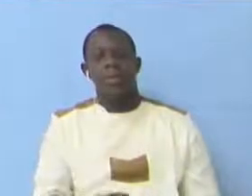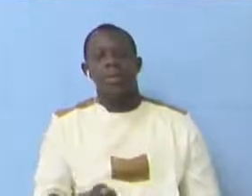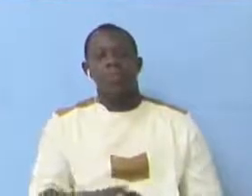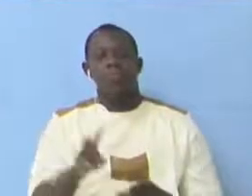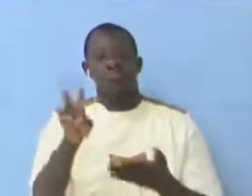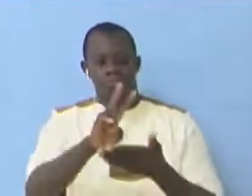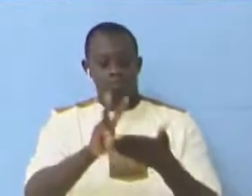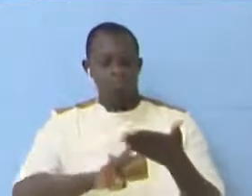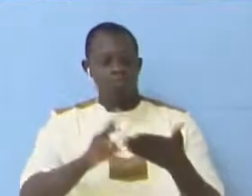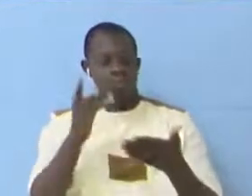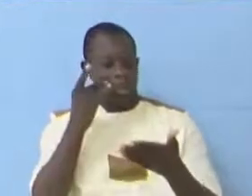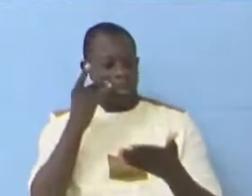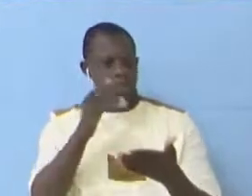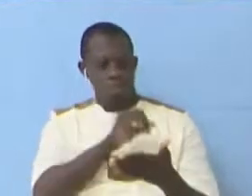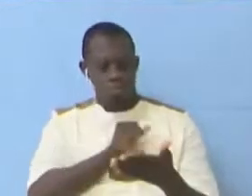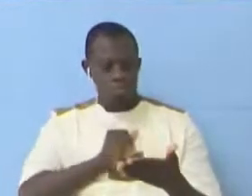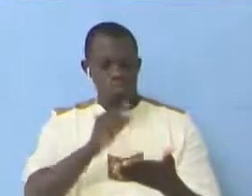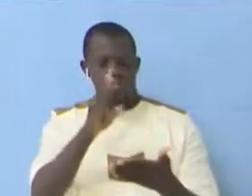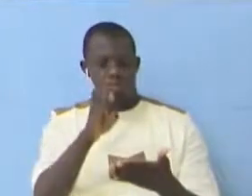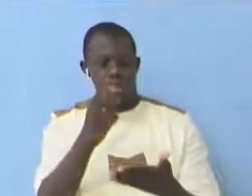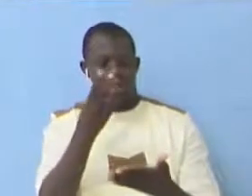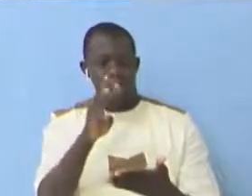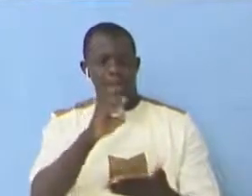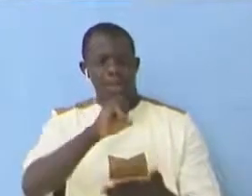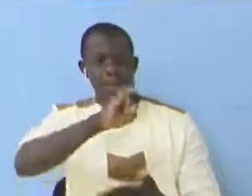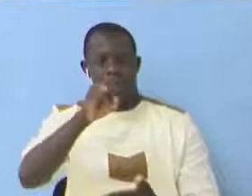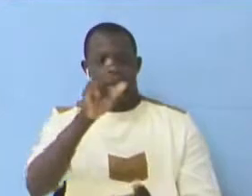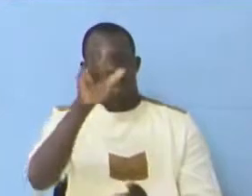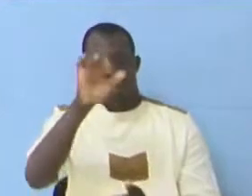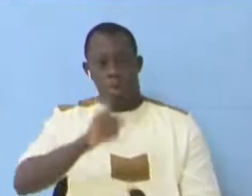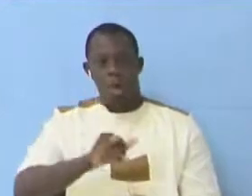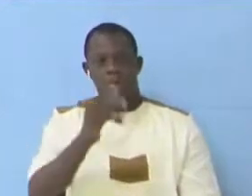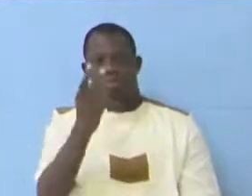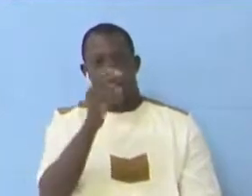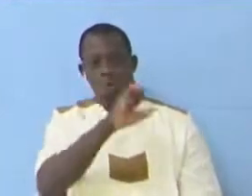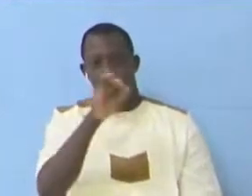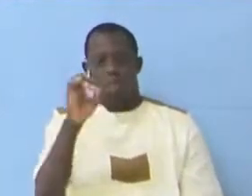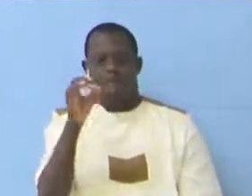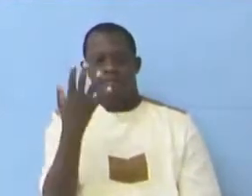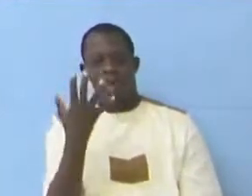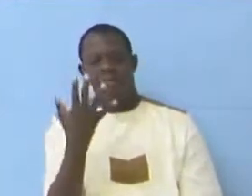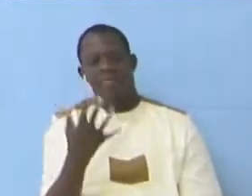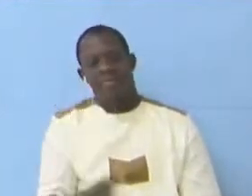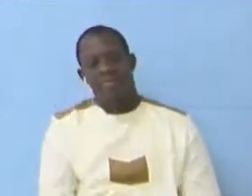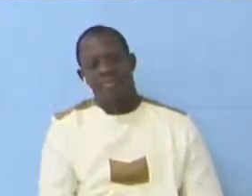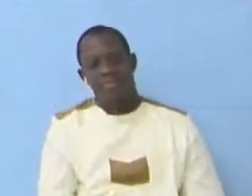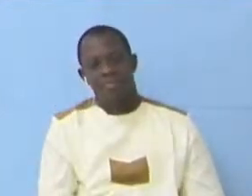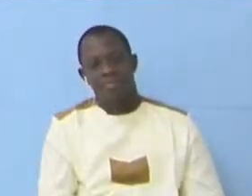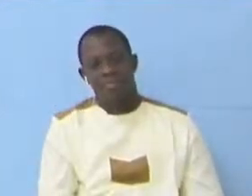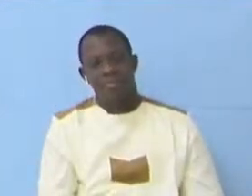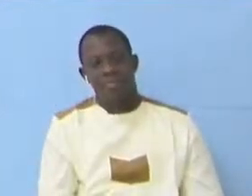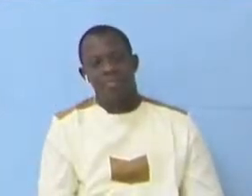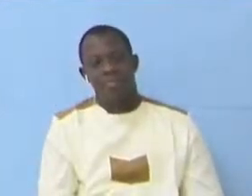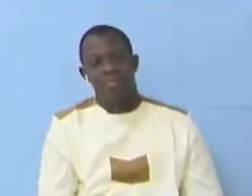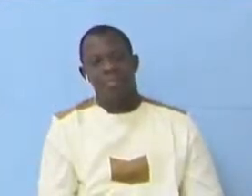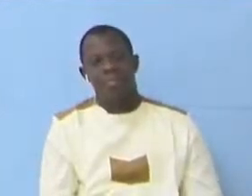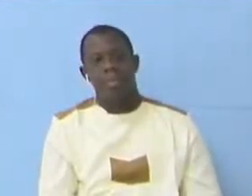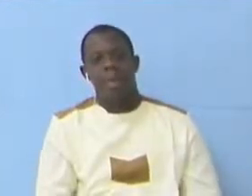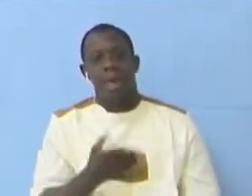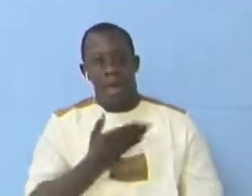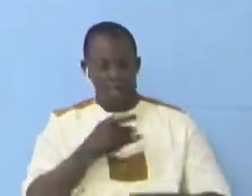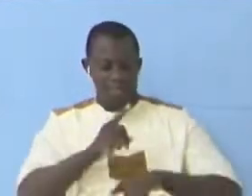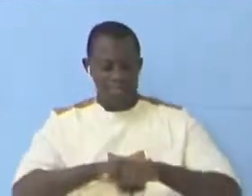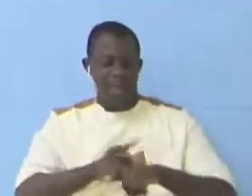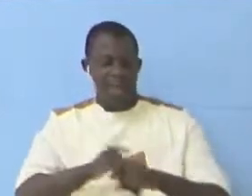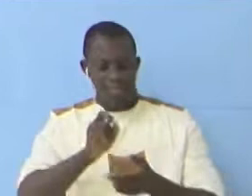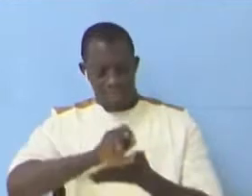read out the date first. 23rd what? 23rd July 2005. ñaar fukki fan ak ñett ci weeru July atum 2005. There is a time written